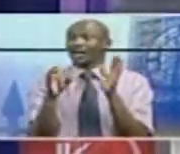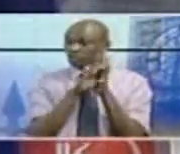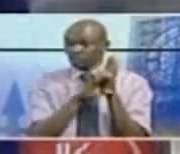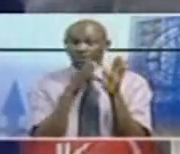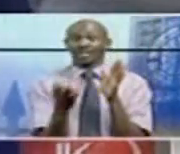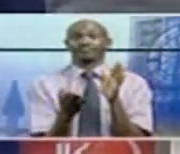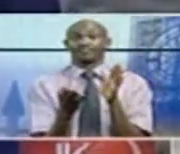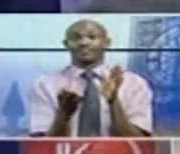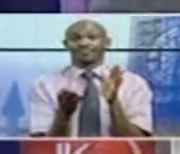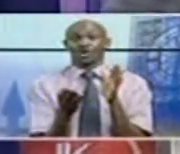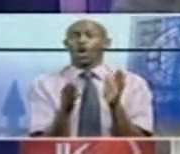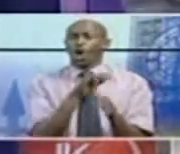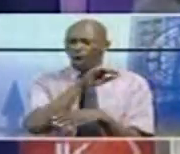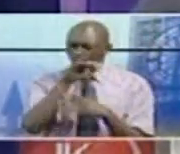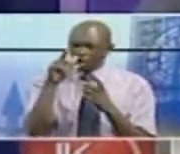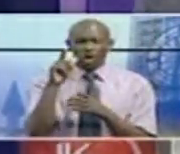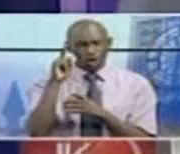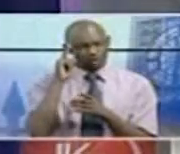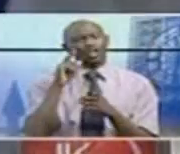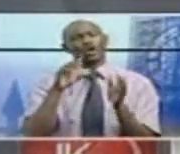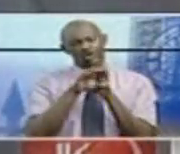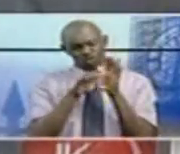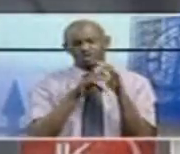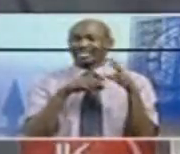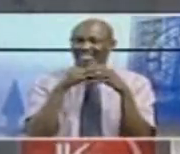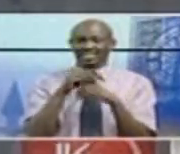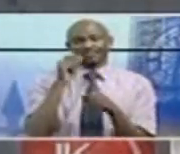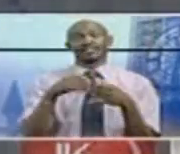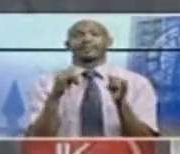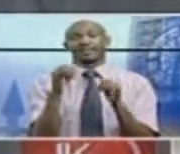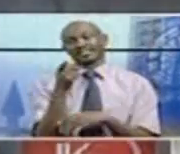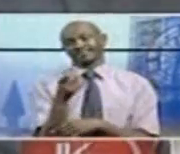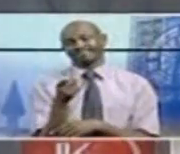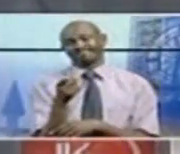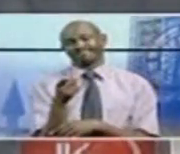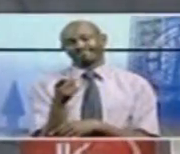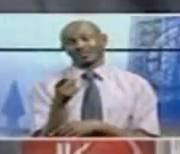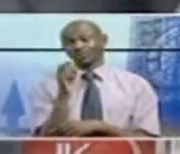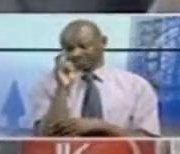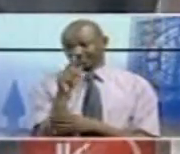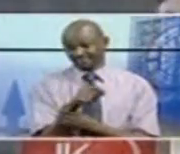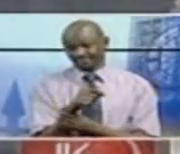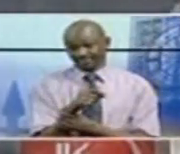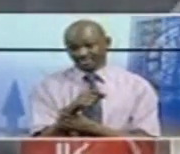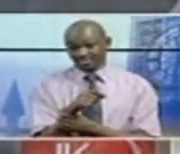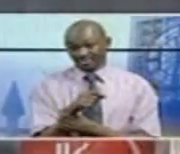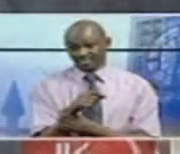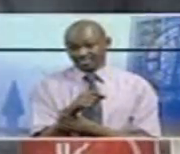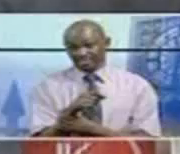Constitution, by all the laws created by that Constitution. That's very deep. Now, you see, the